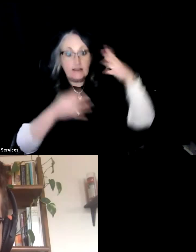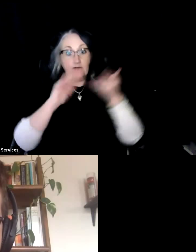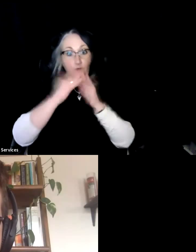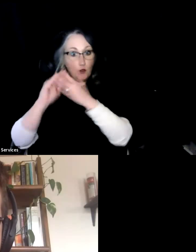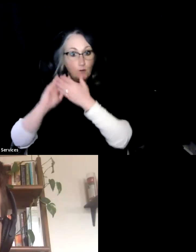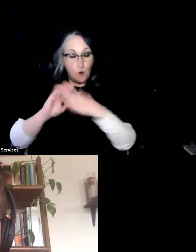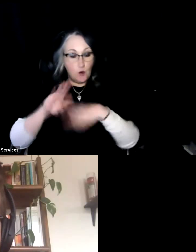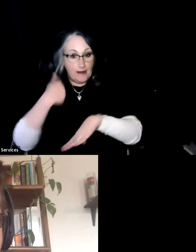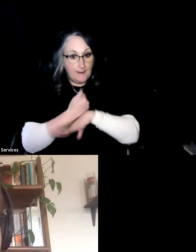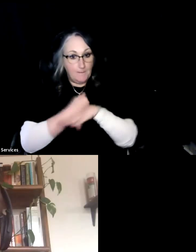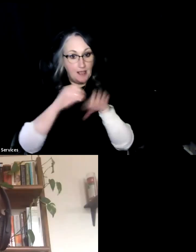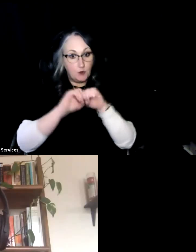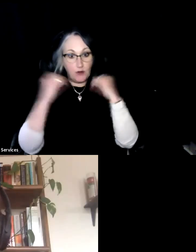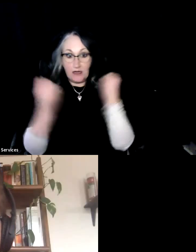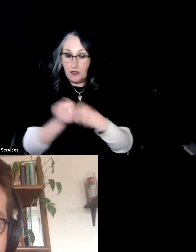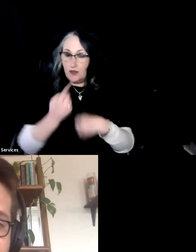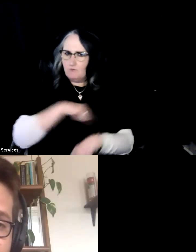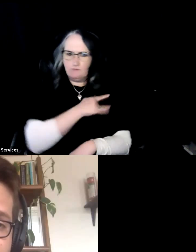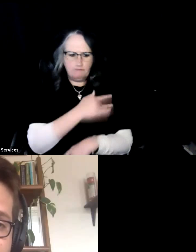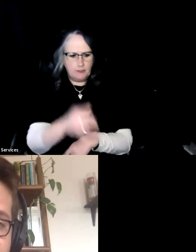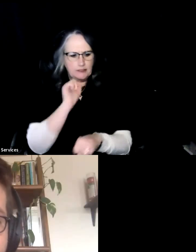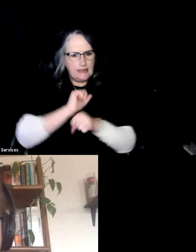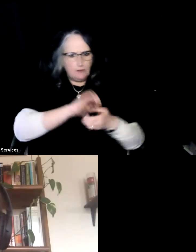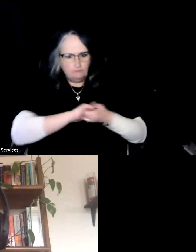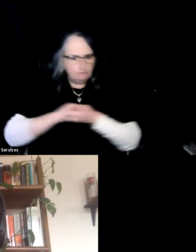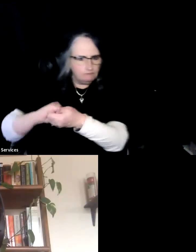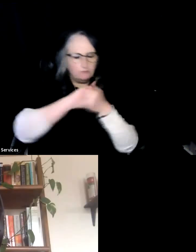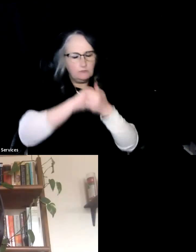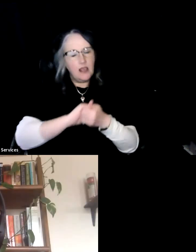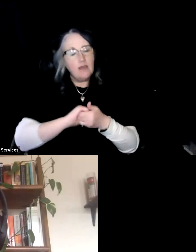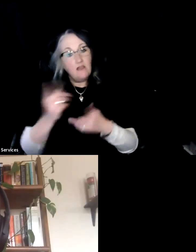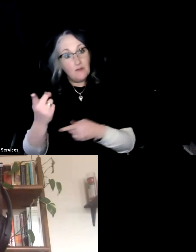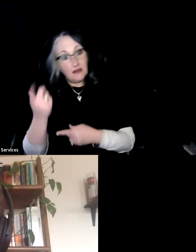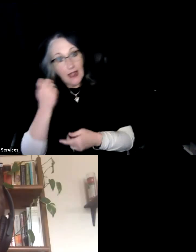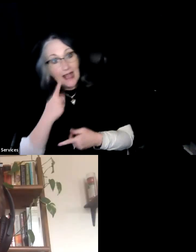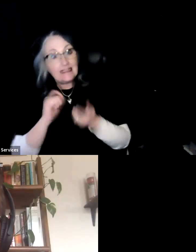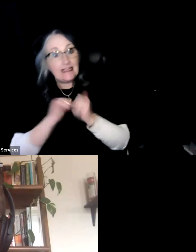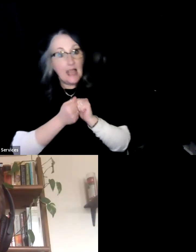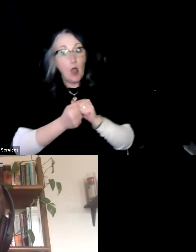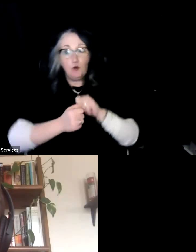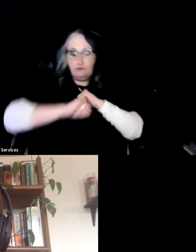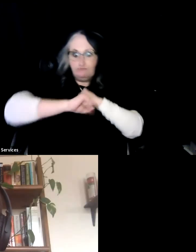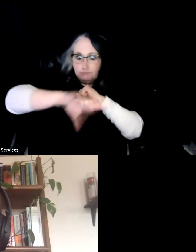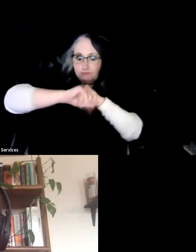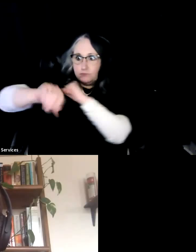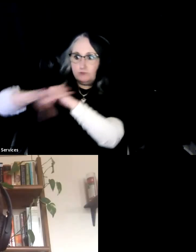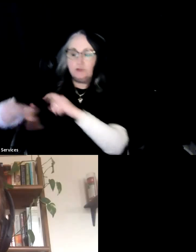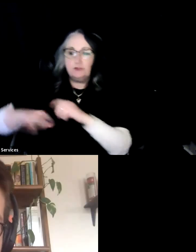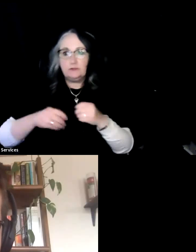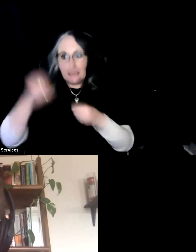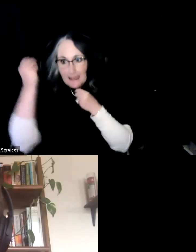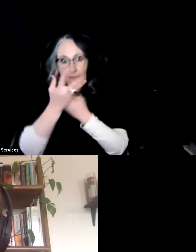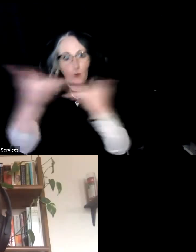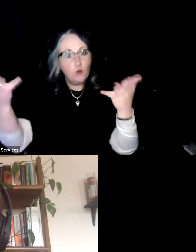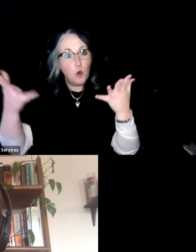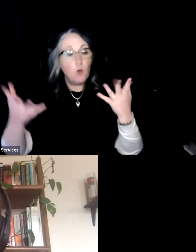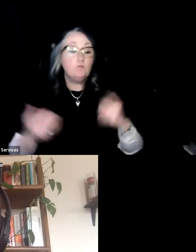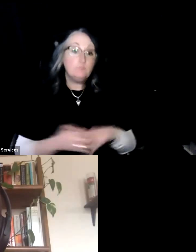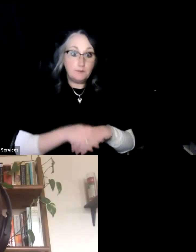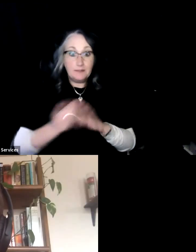we'll be asking to, and have been asking to help us get the word out, help us get information, but as well to be in certain instances,